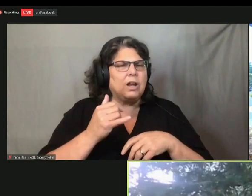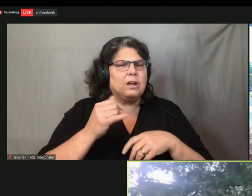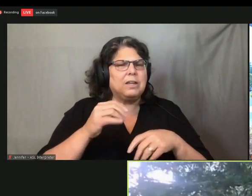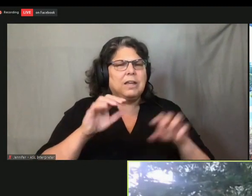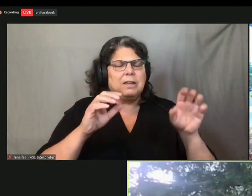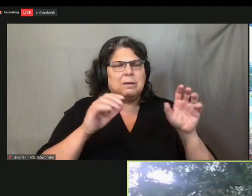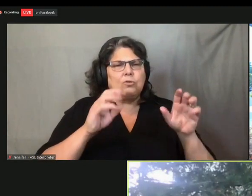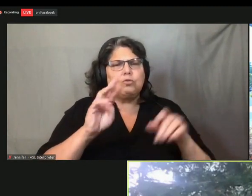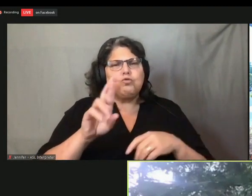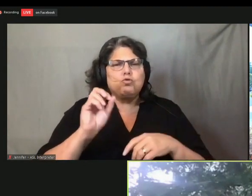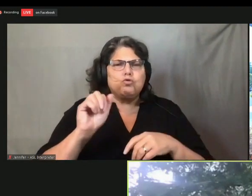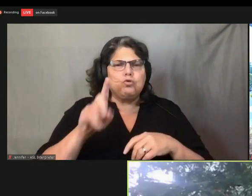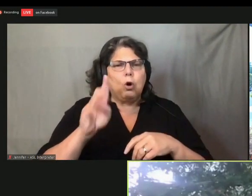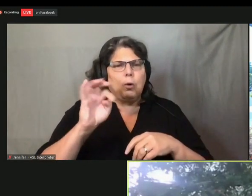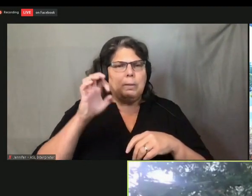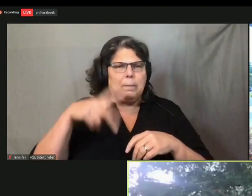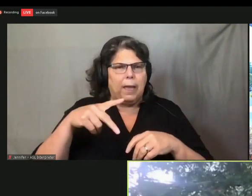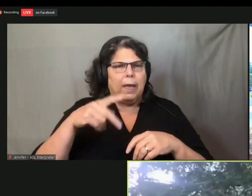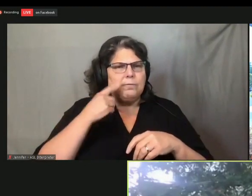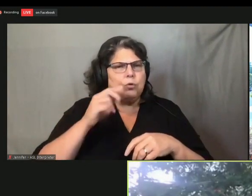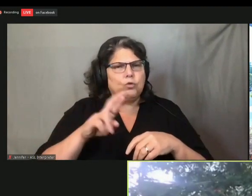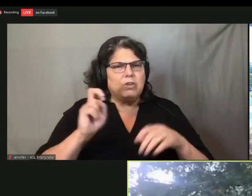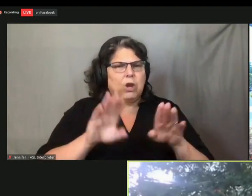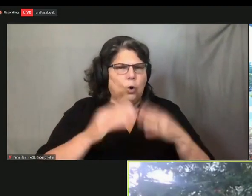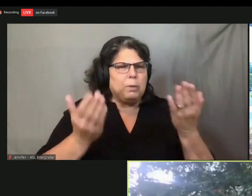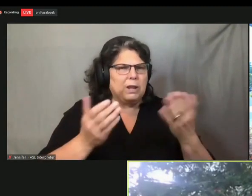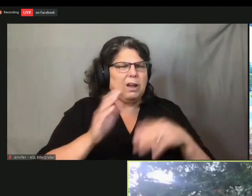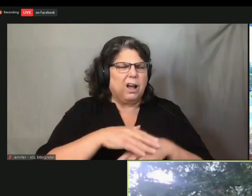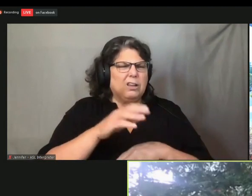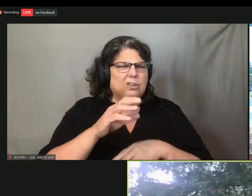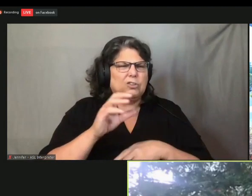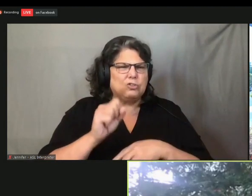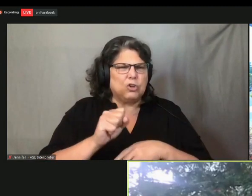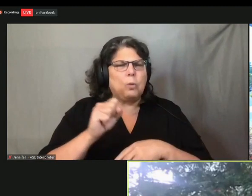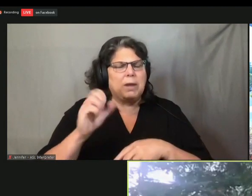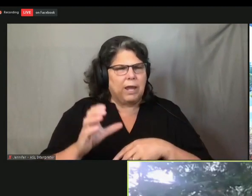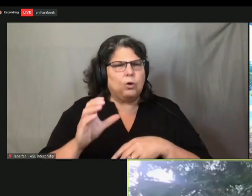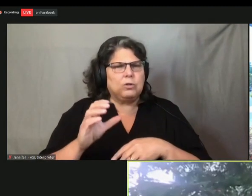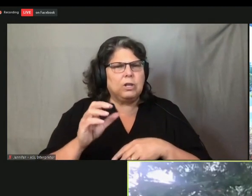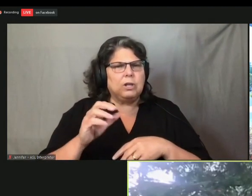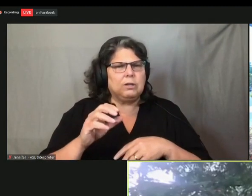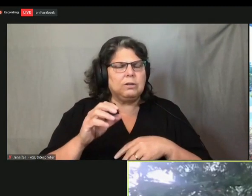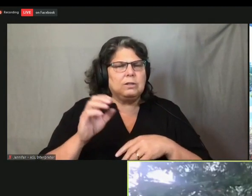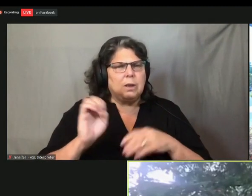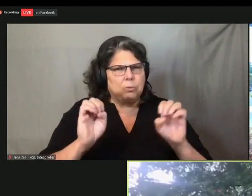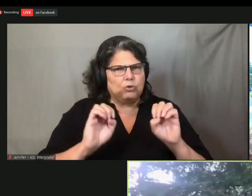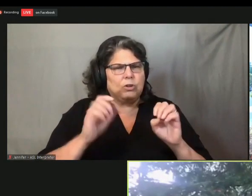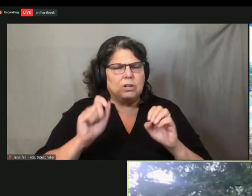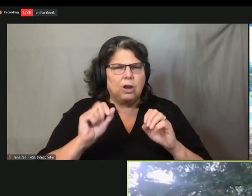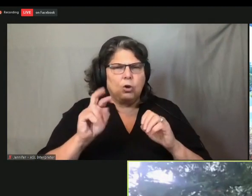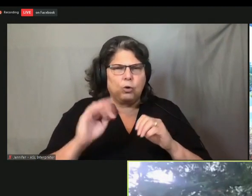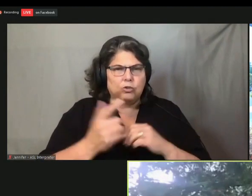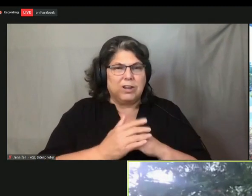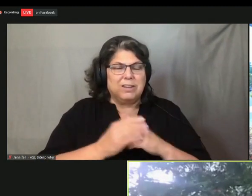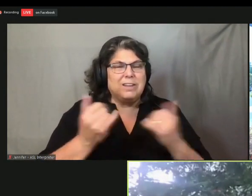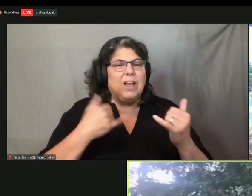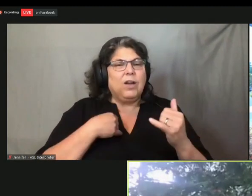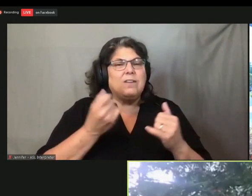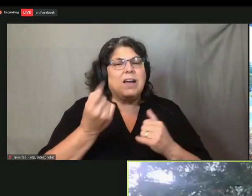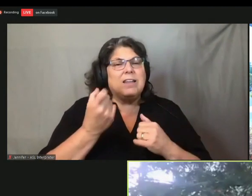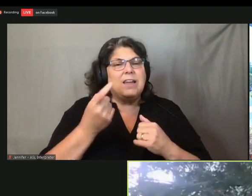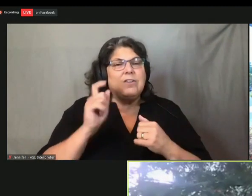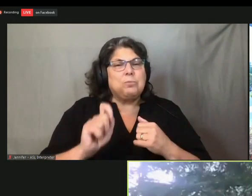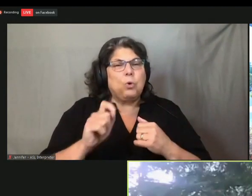website. The latest data shows that we are now at 11.2 cases per day